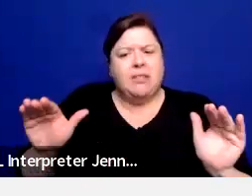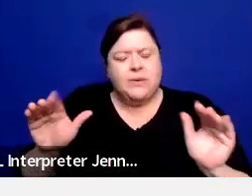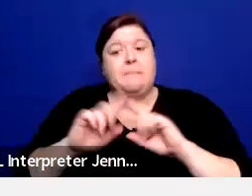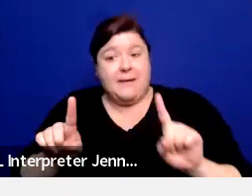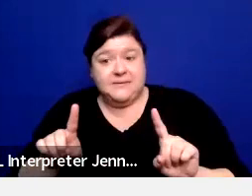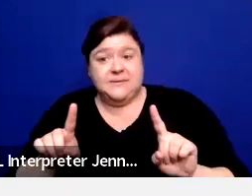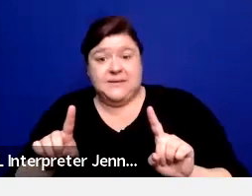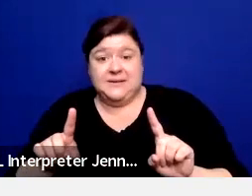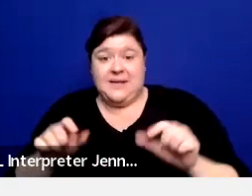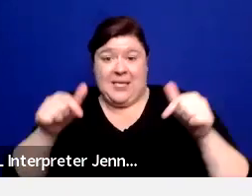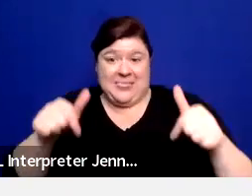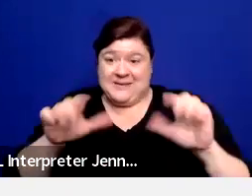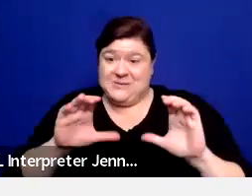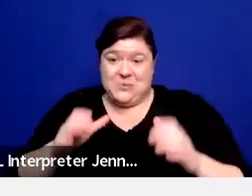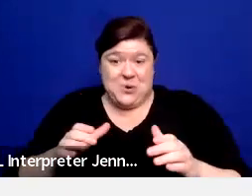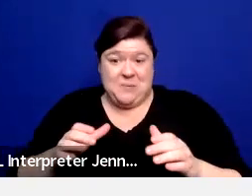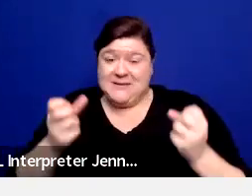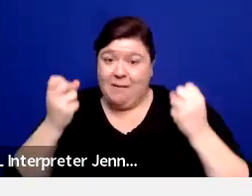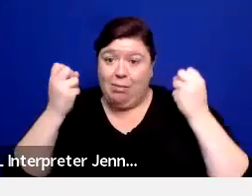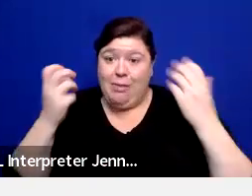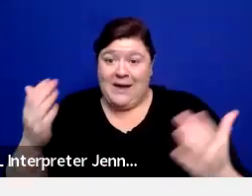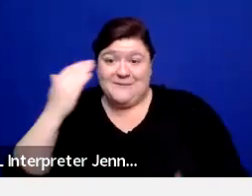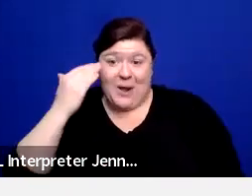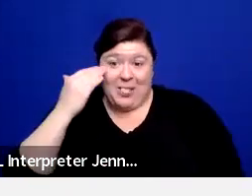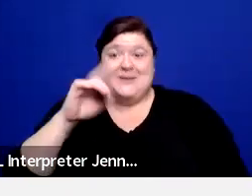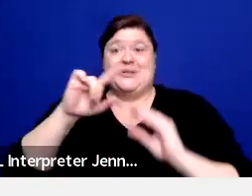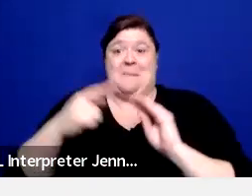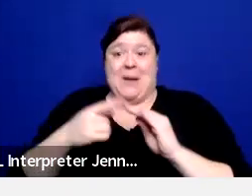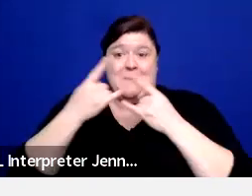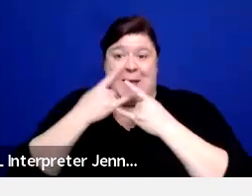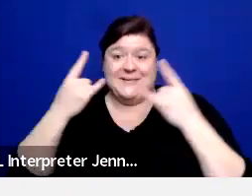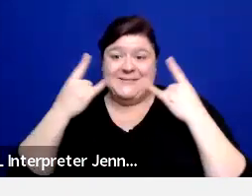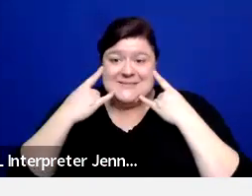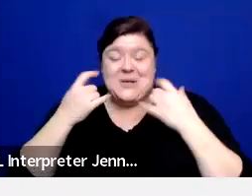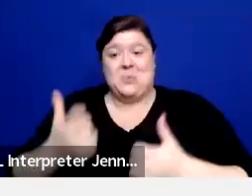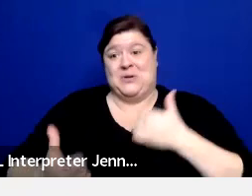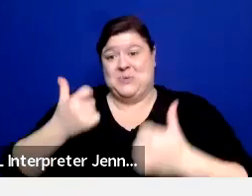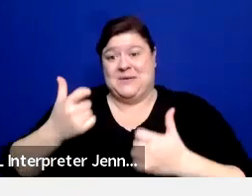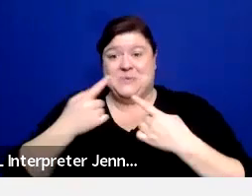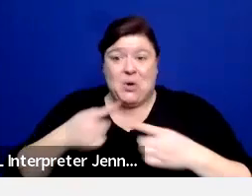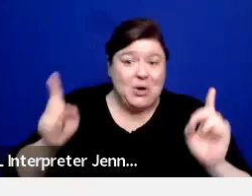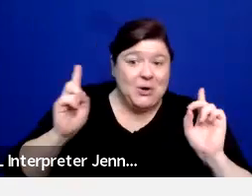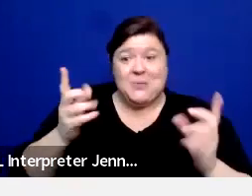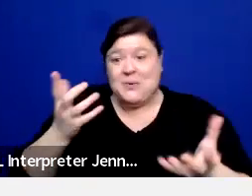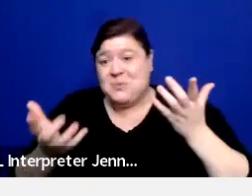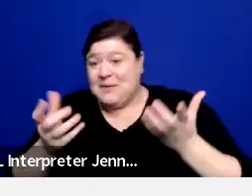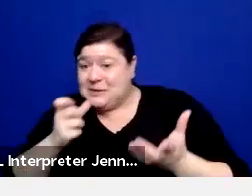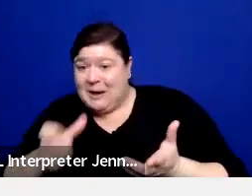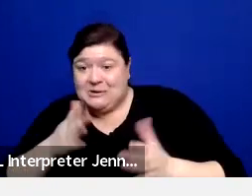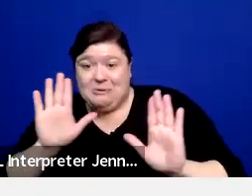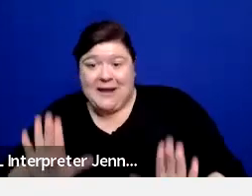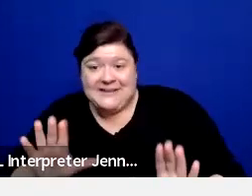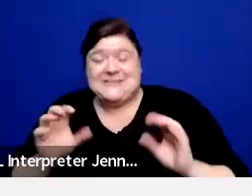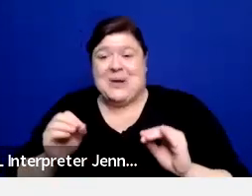wealth of knowledge in this group about the masks that they have found work well would far surpass